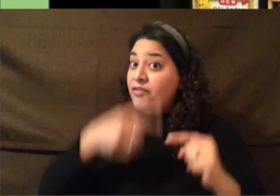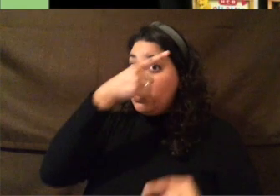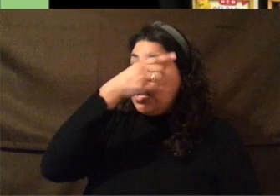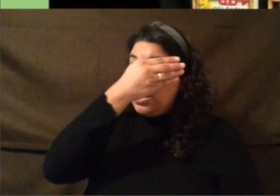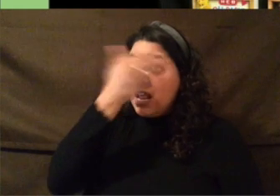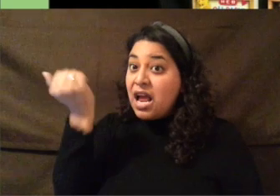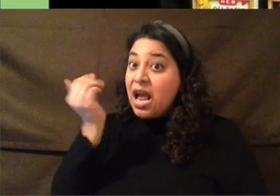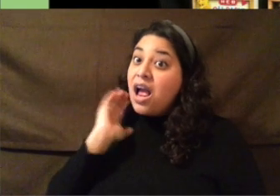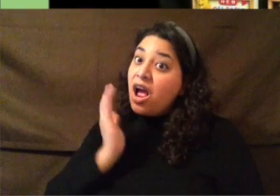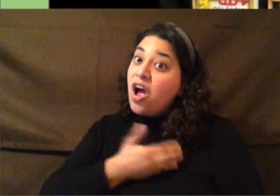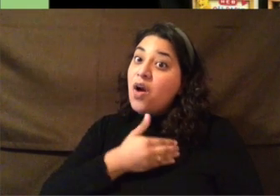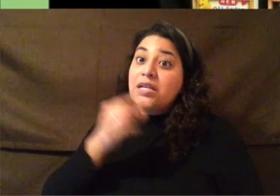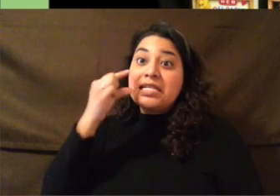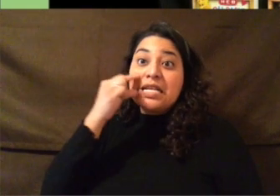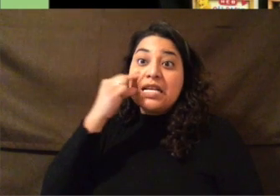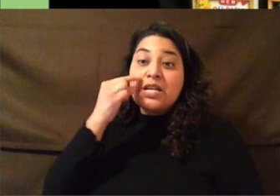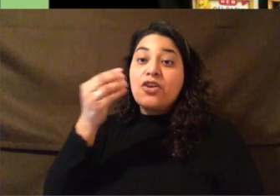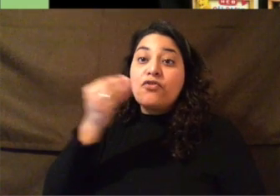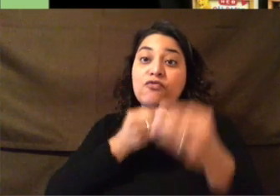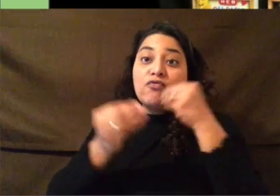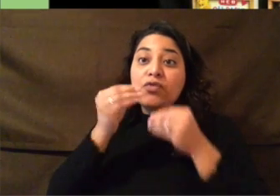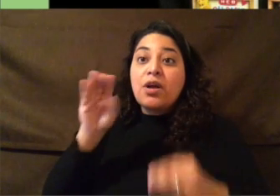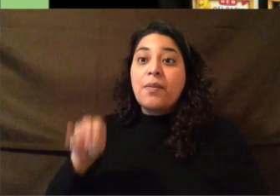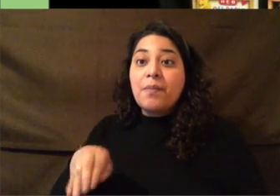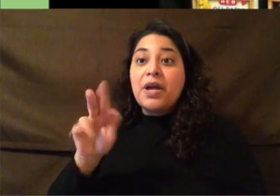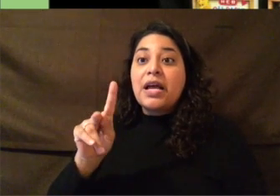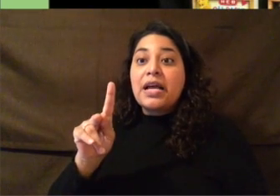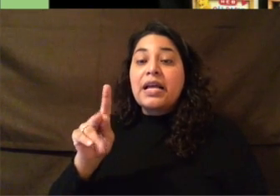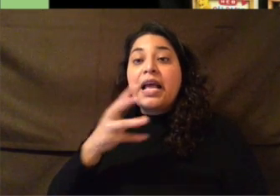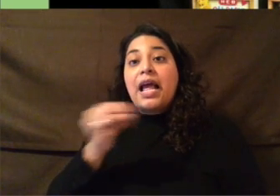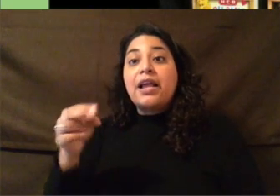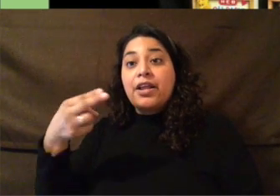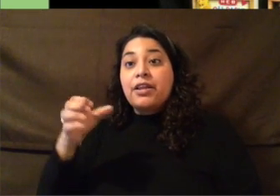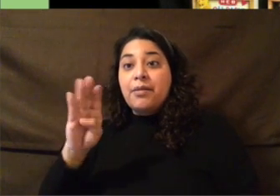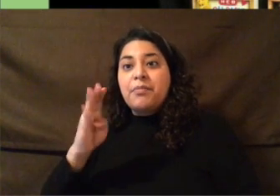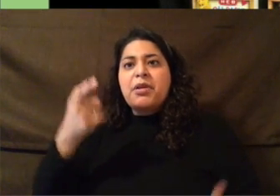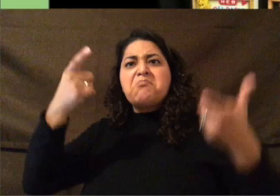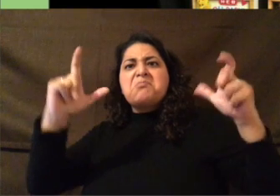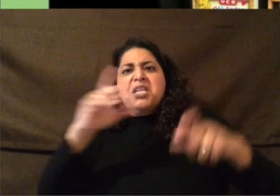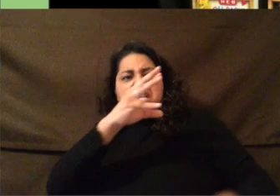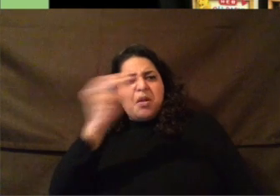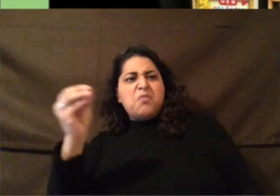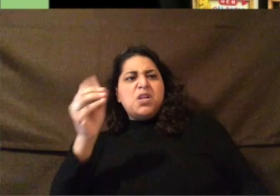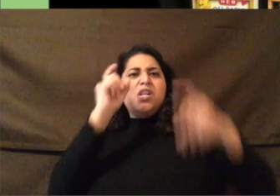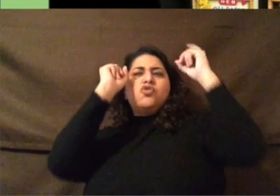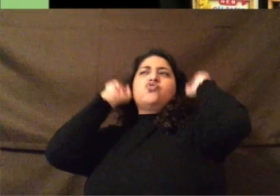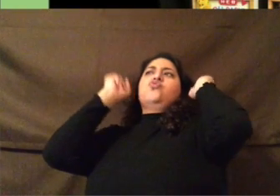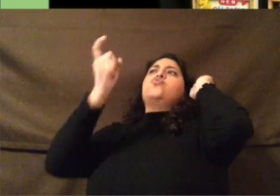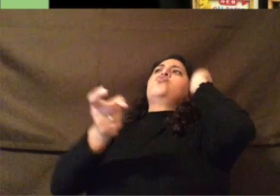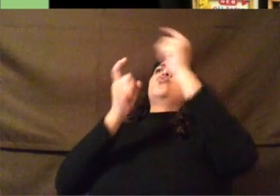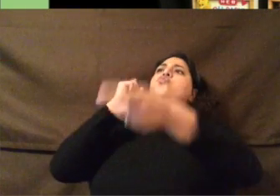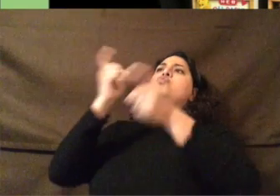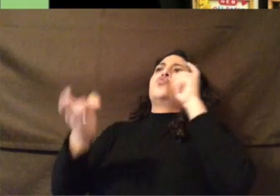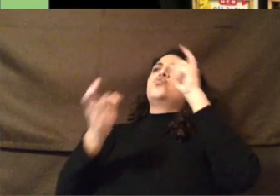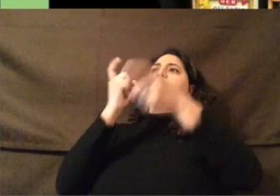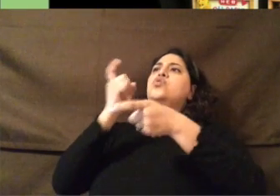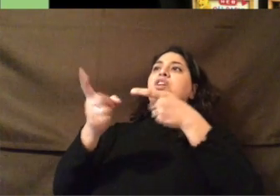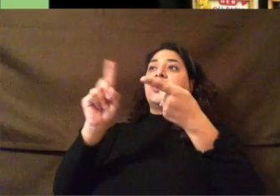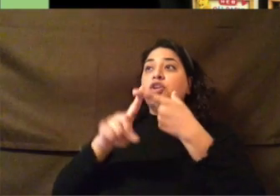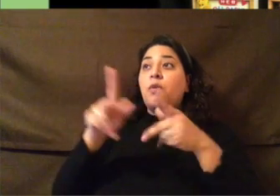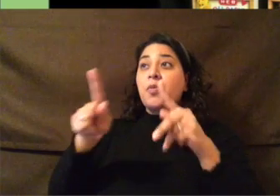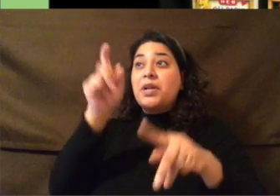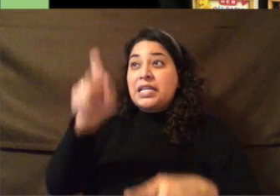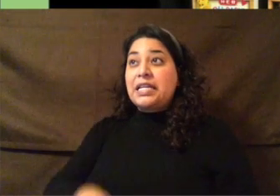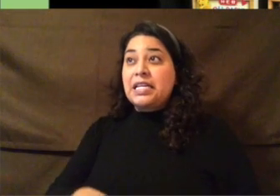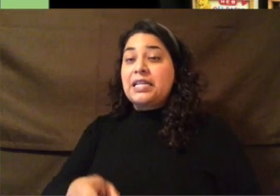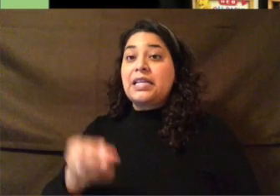We can't forget our San Antonio Food Bank and HEB. They are large companies that give back to